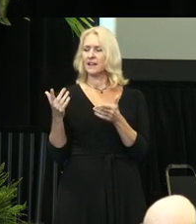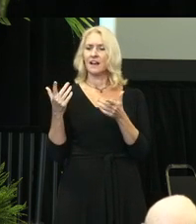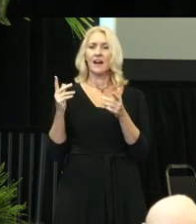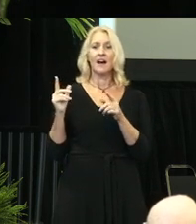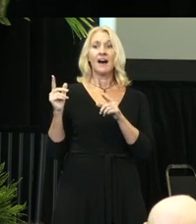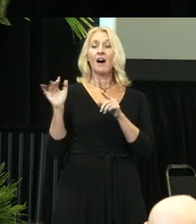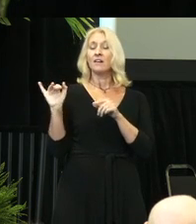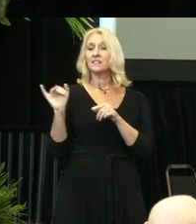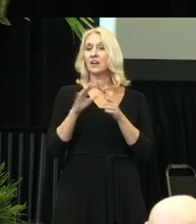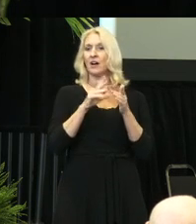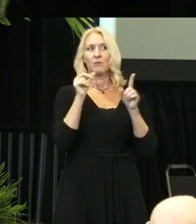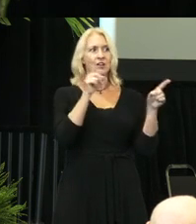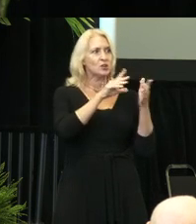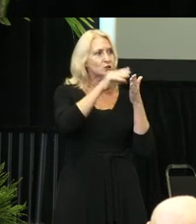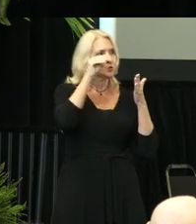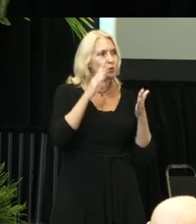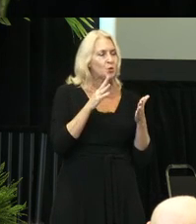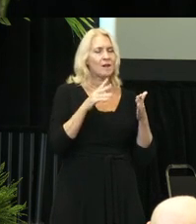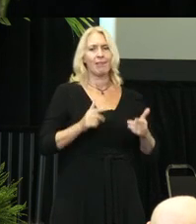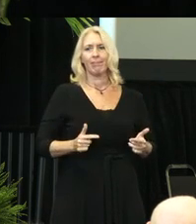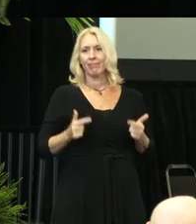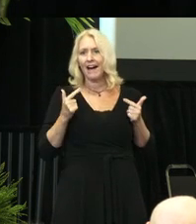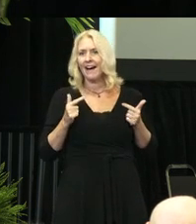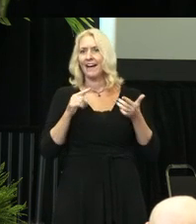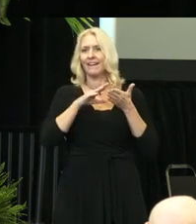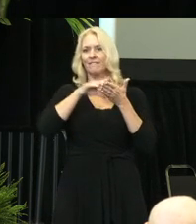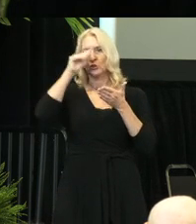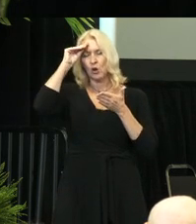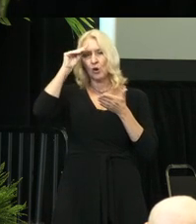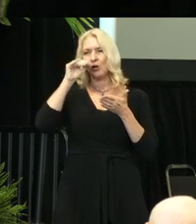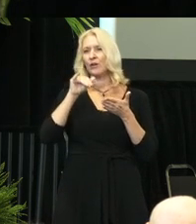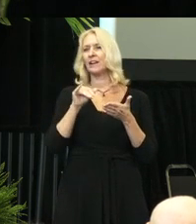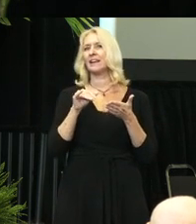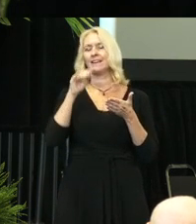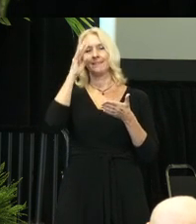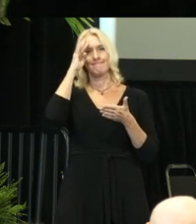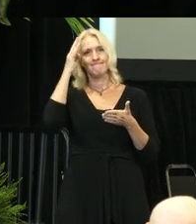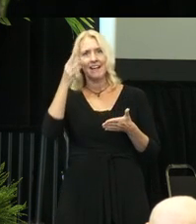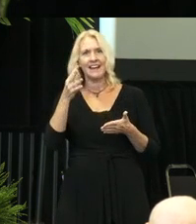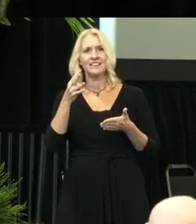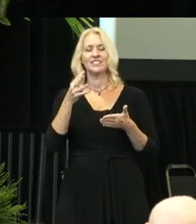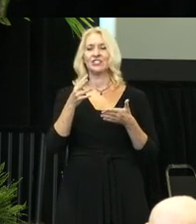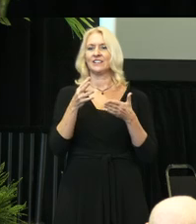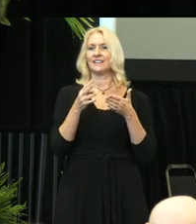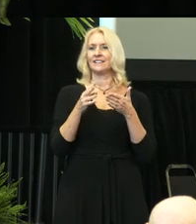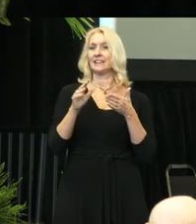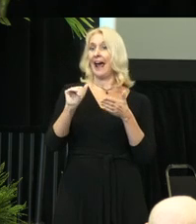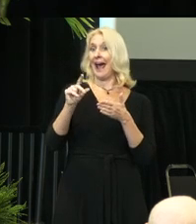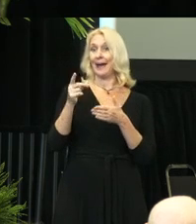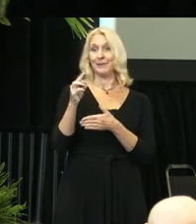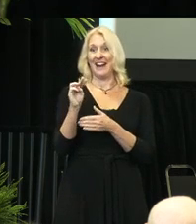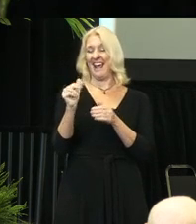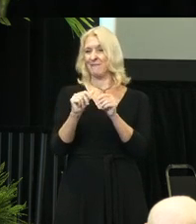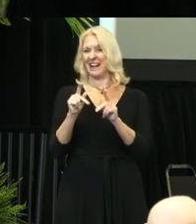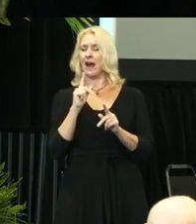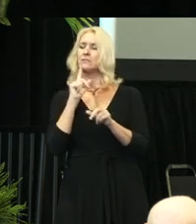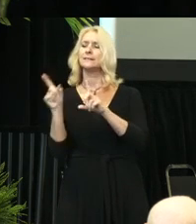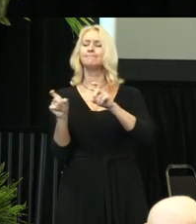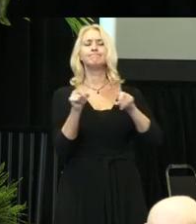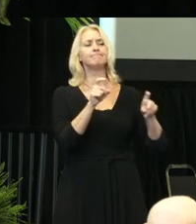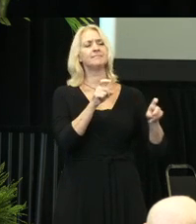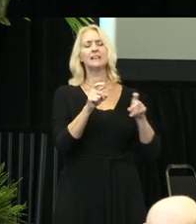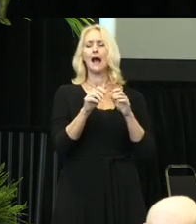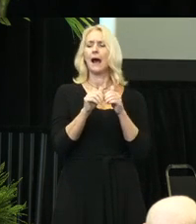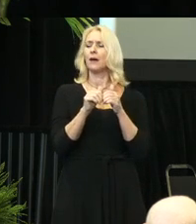life, learning innovations, and administration. I wanted to explore how the pieces all work together, but I wasn't afraid to say